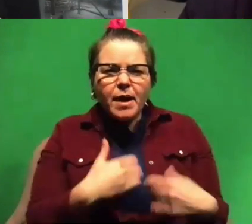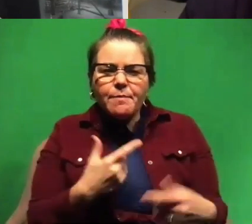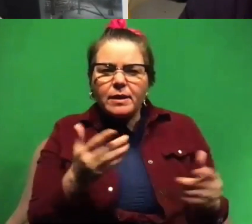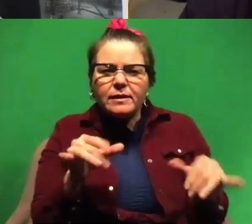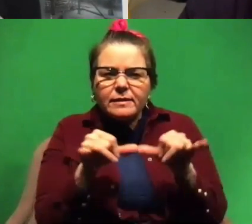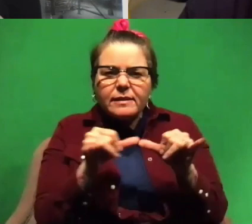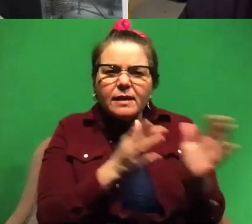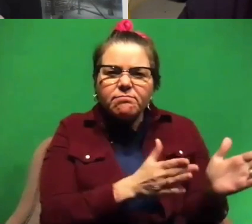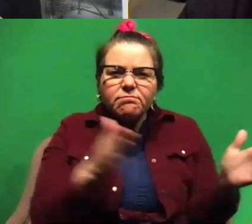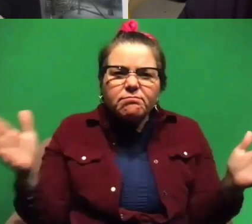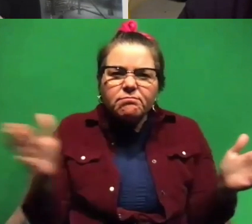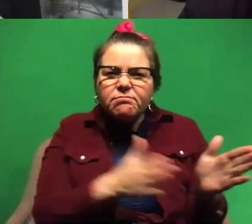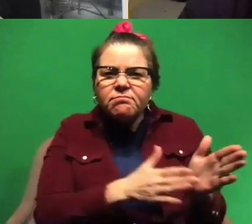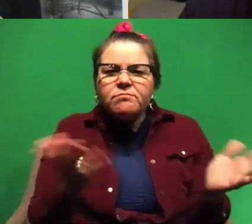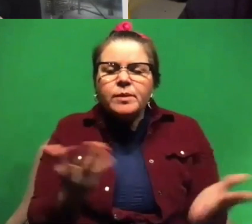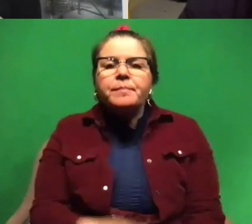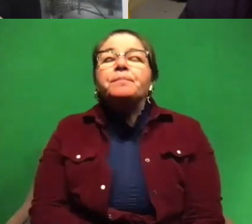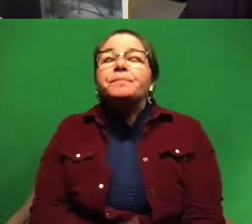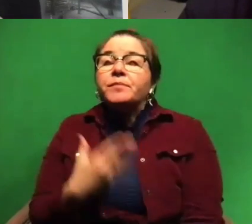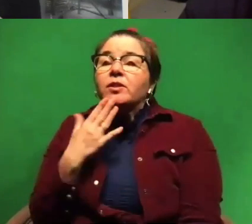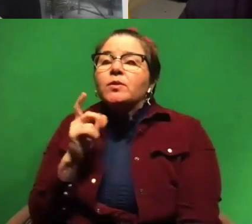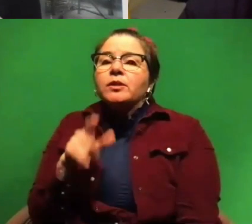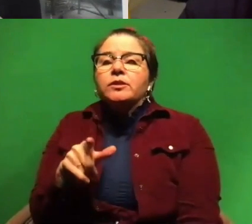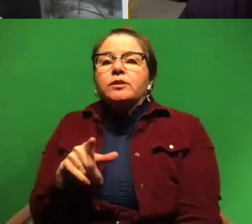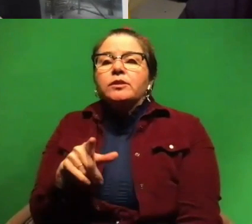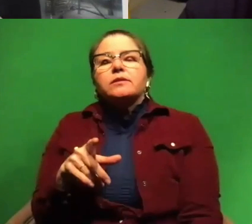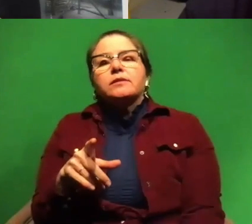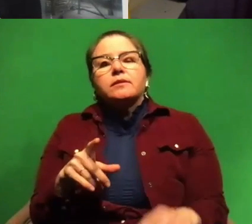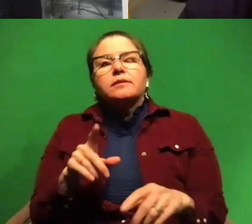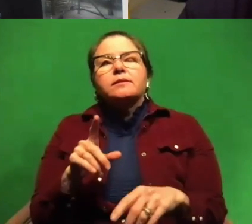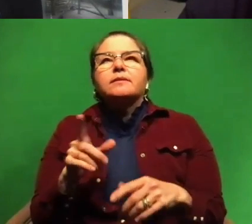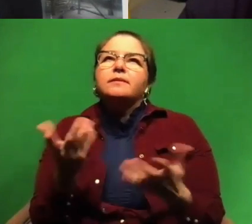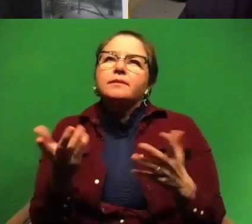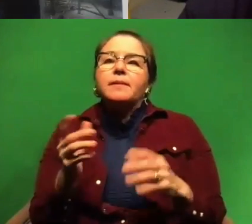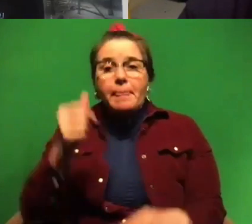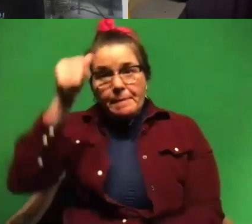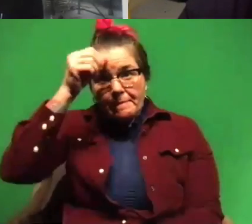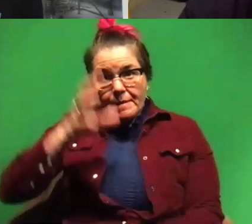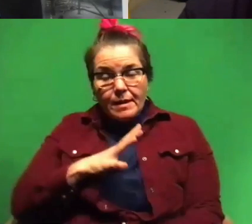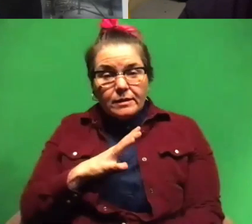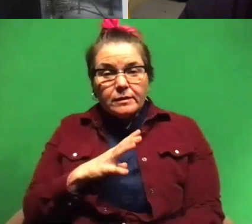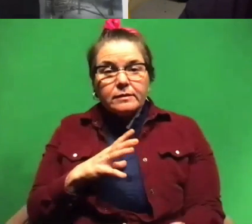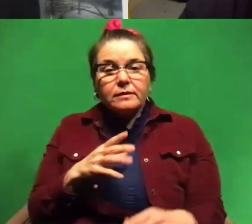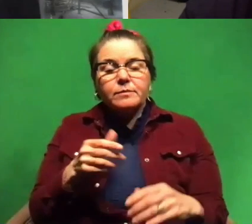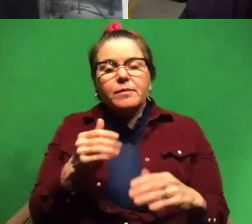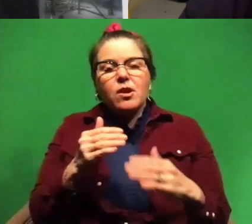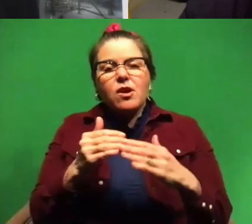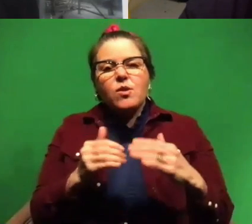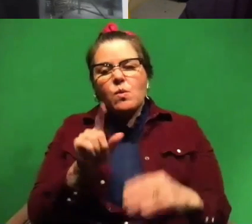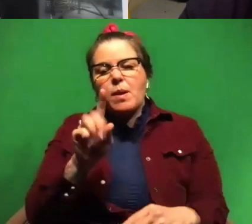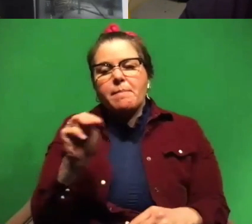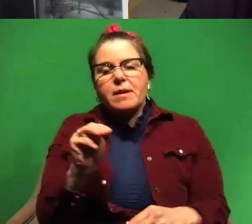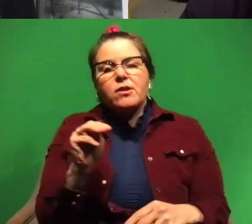can they get? Yeah, that's a good one. So it's basically the males are just under a meter. So